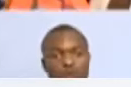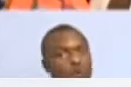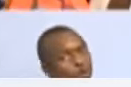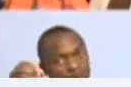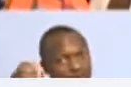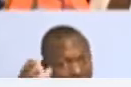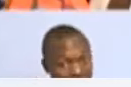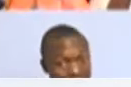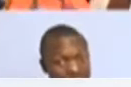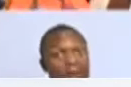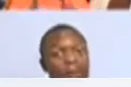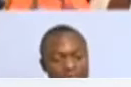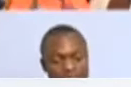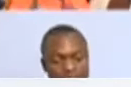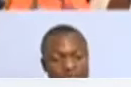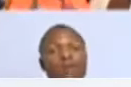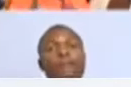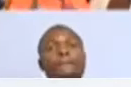the citizens of Zambia.